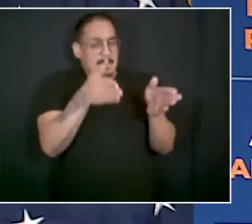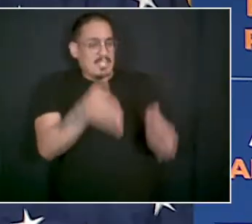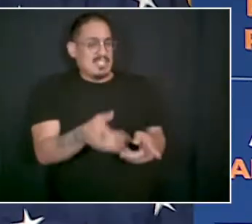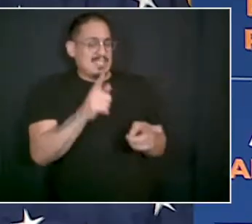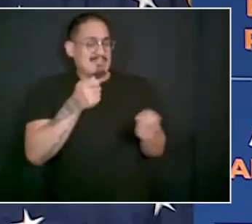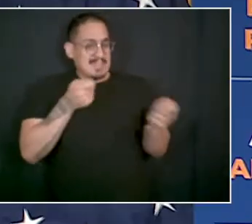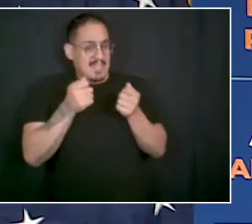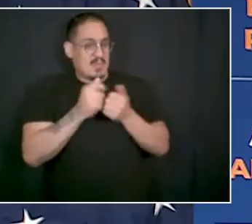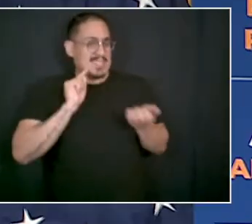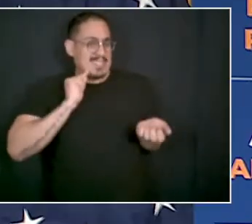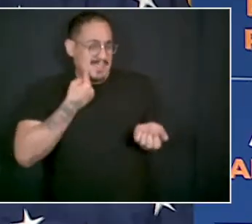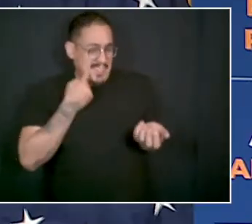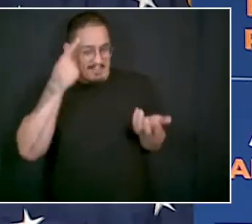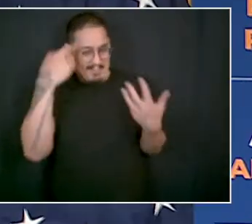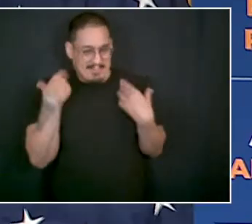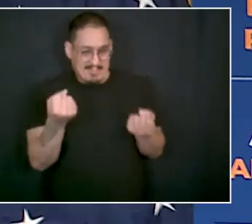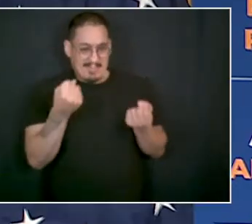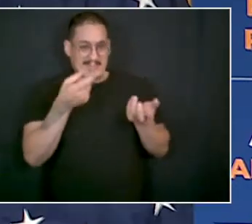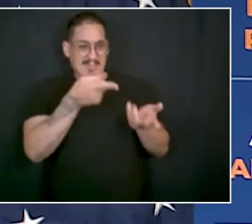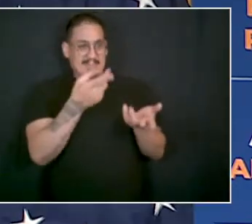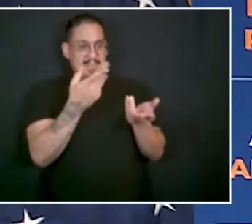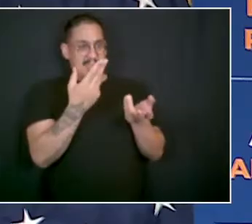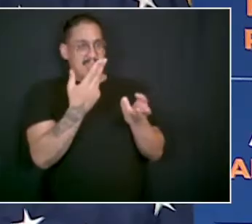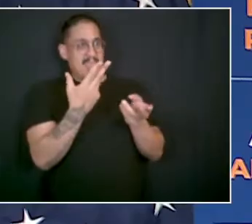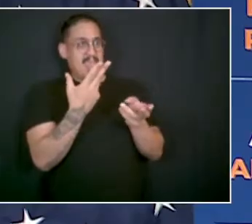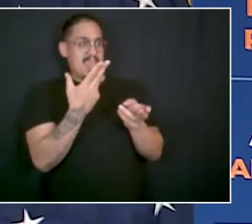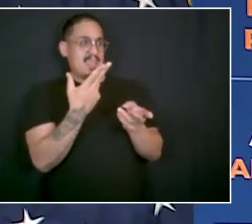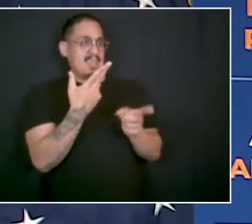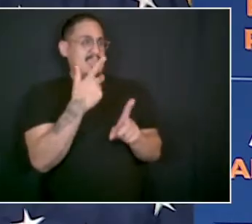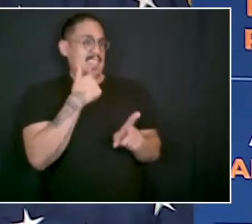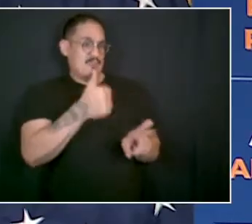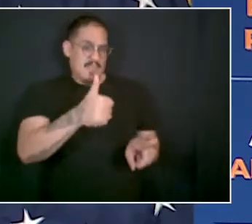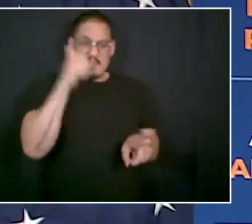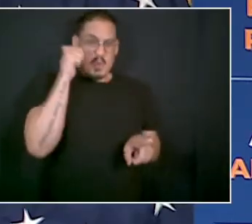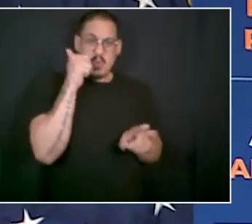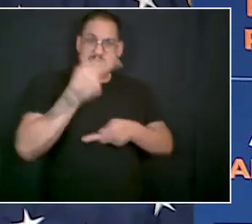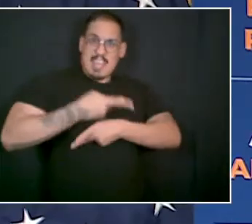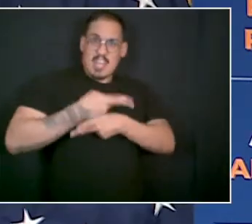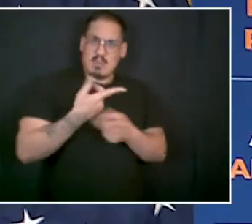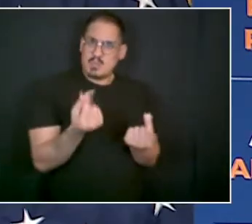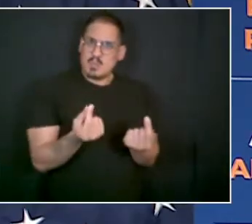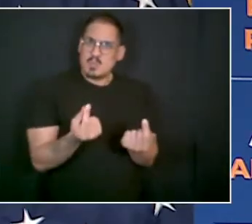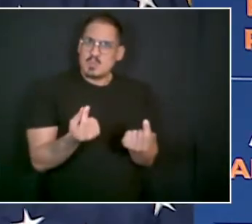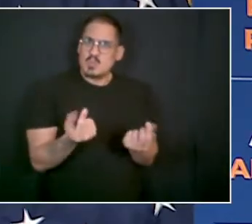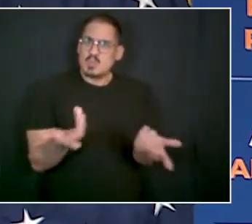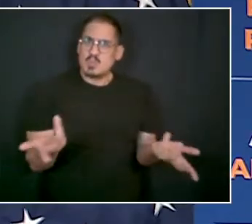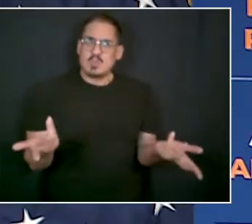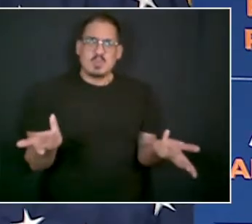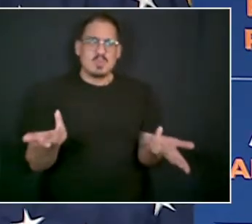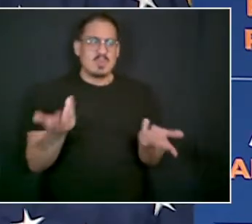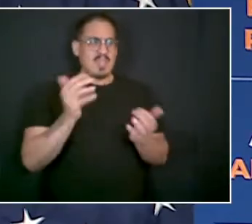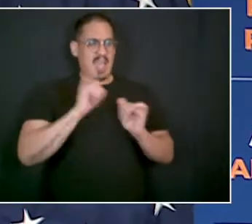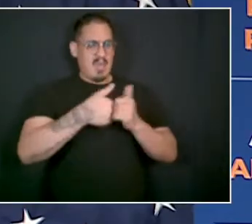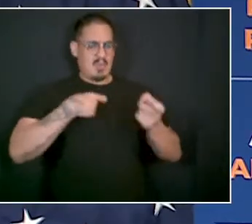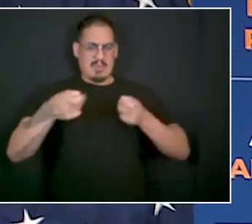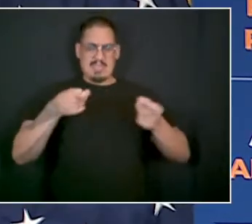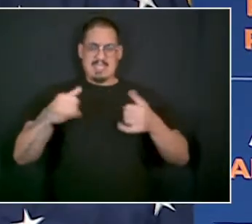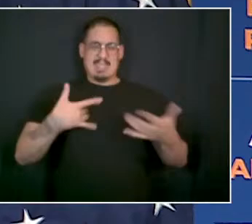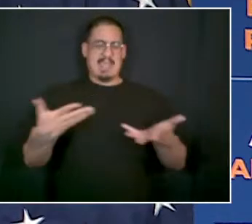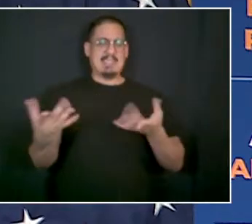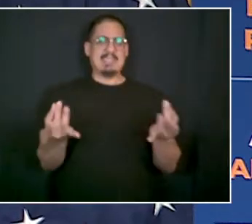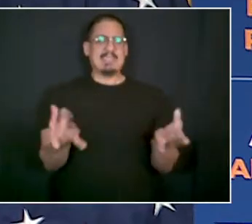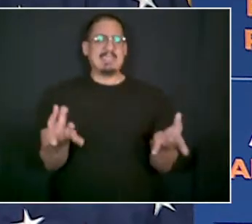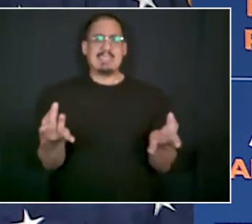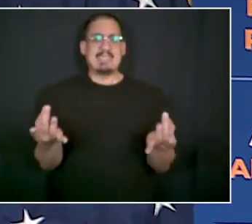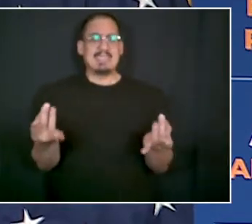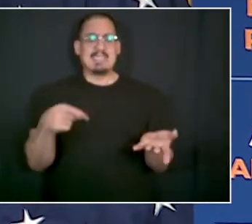illness and refuses care. Refuses care. And so idealism collides with realism. This is real